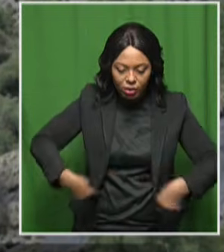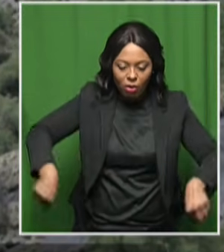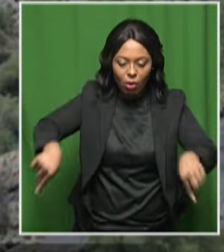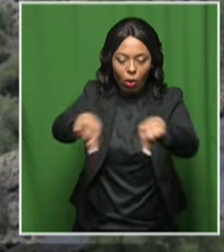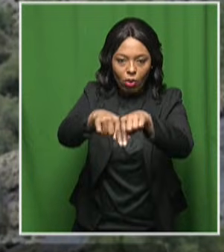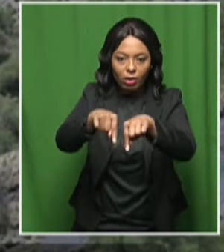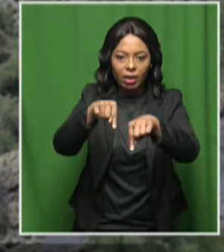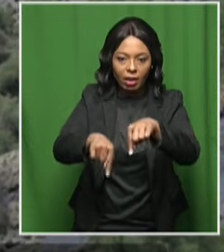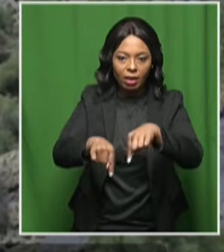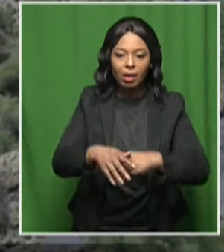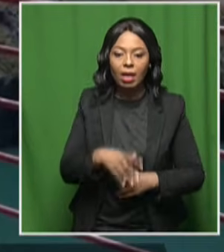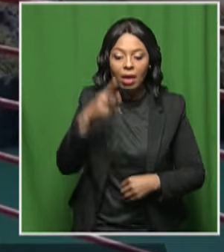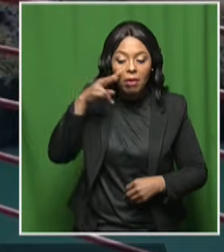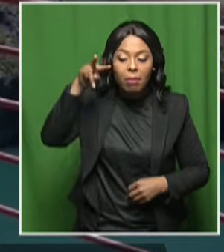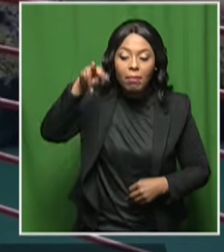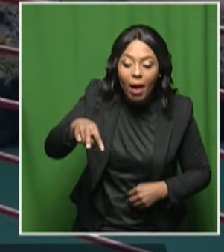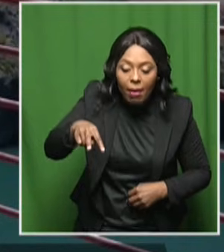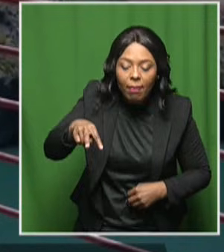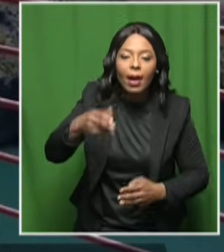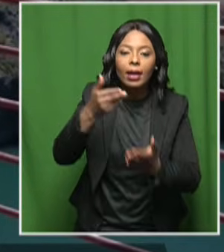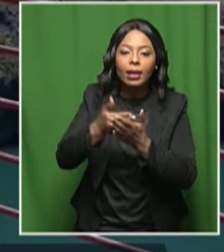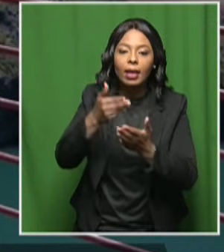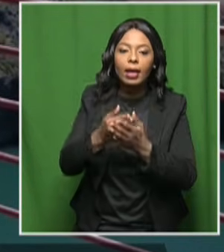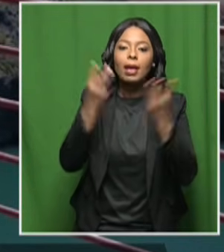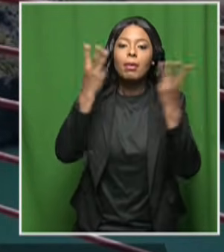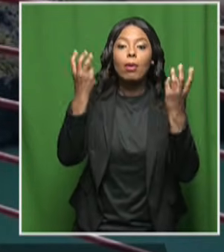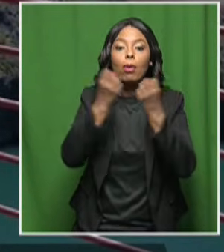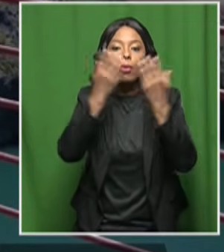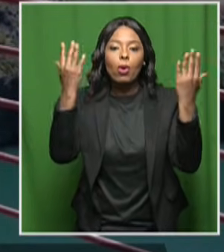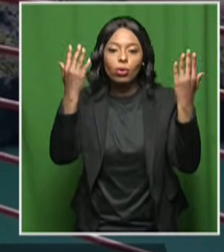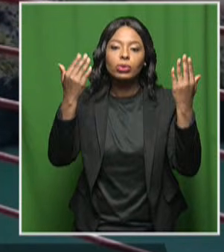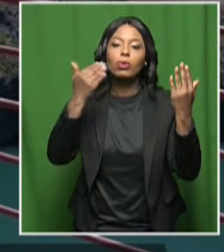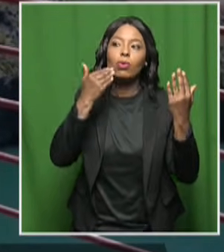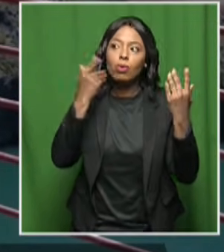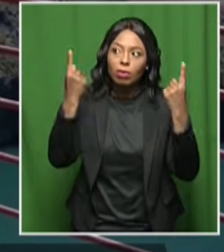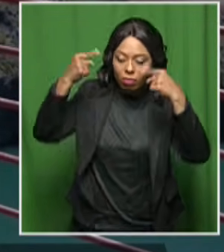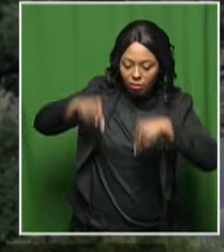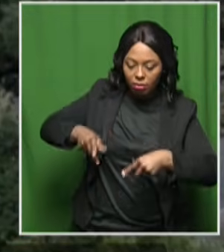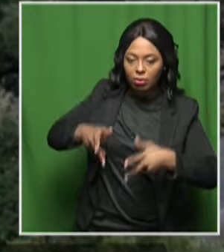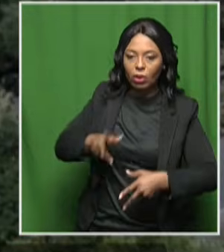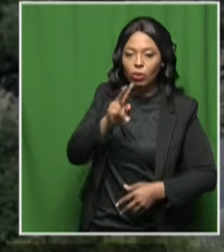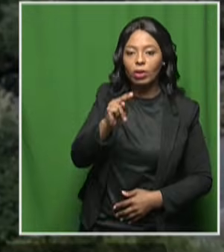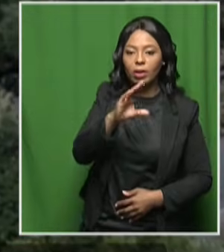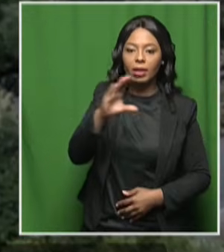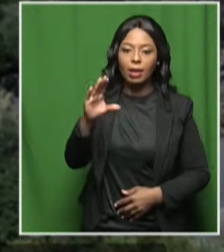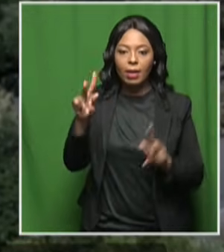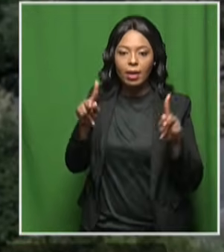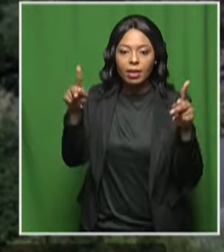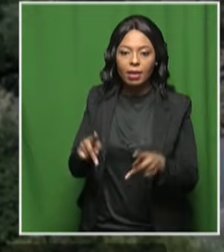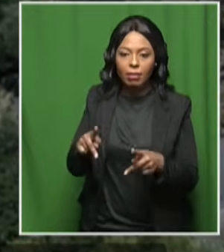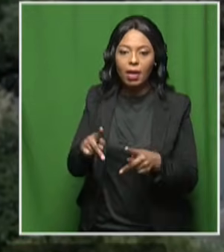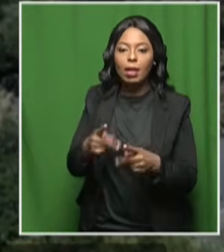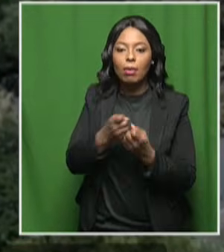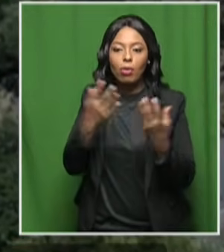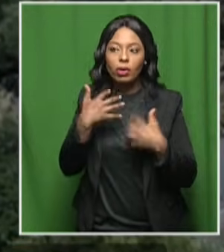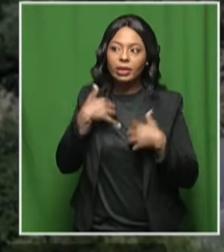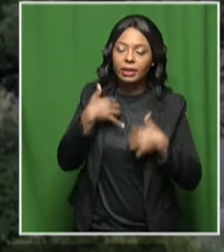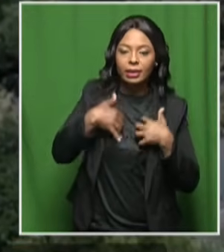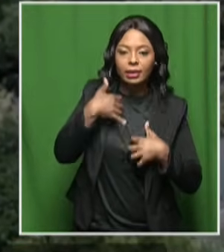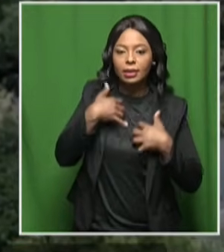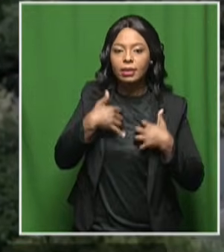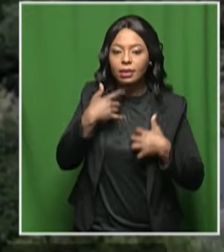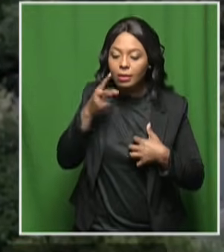But a lot of tourists coming to this area yearly to, of course, look at the big hole, but also there are a lot